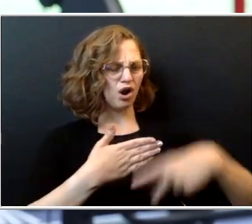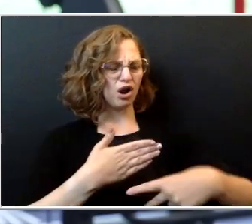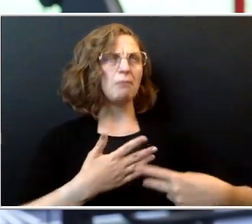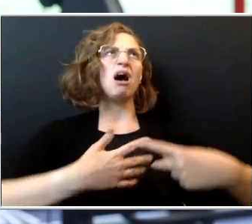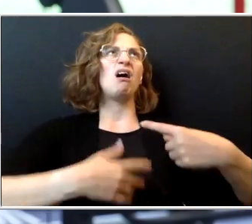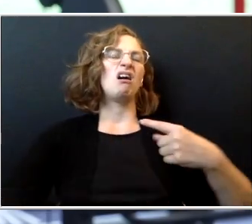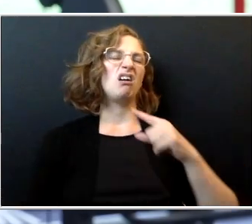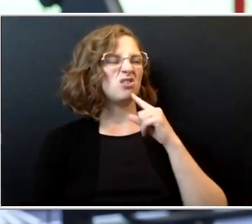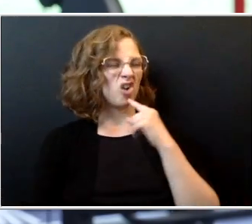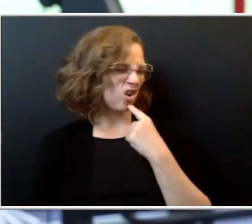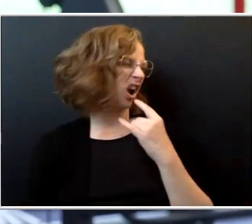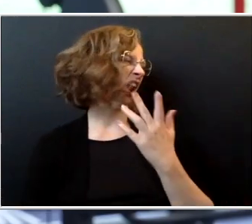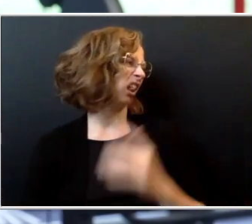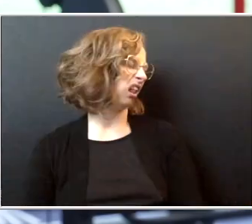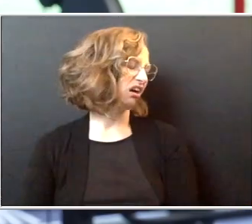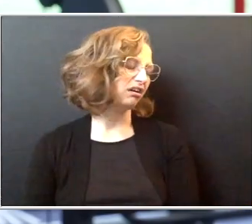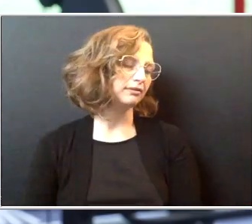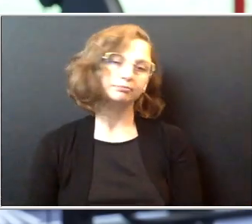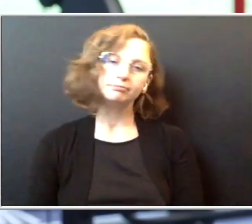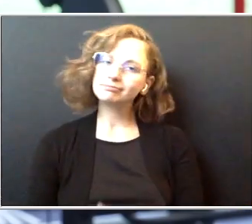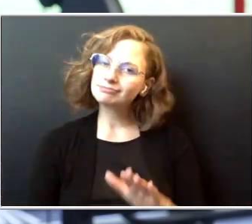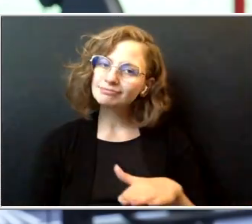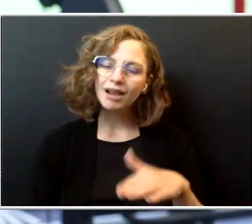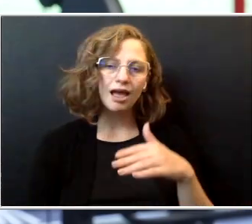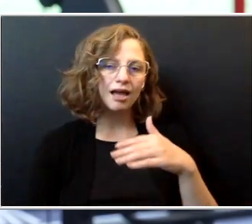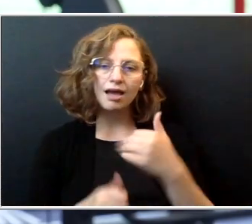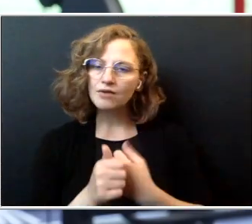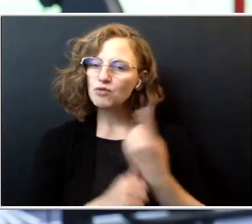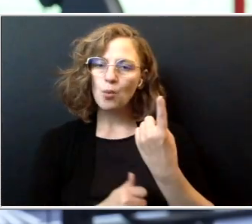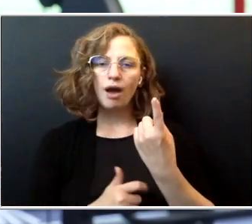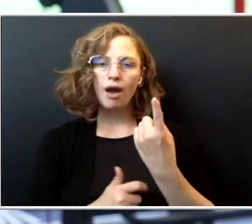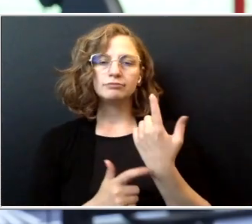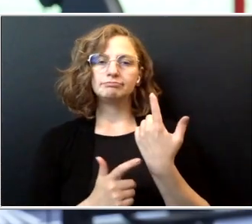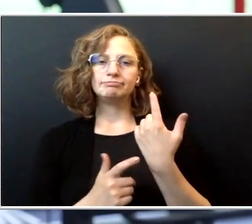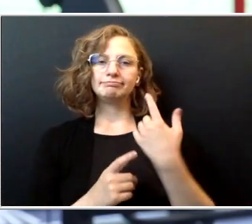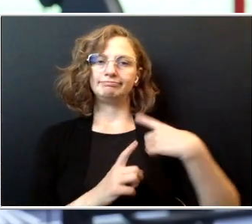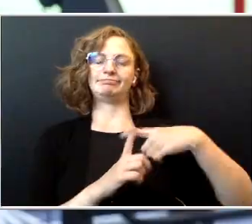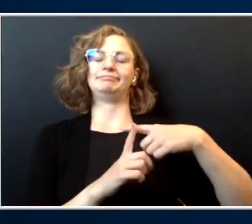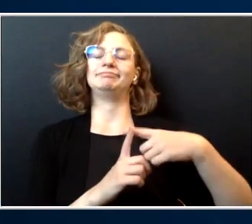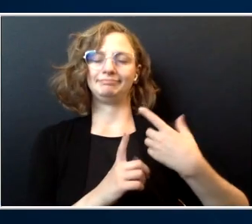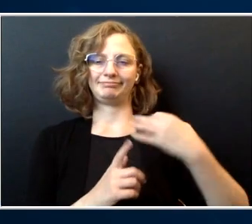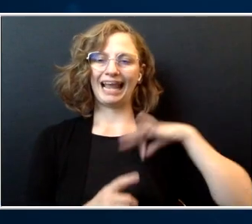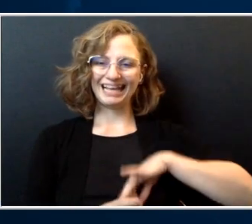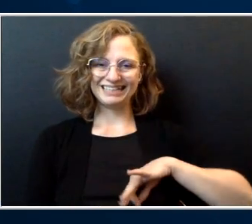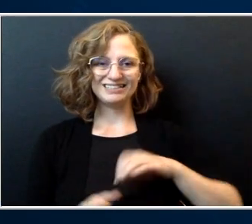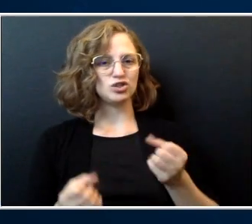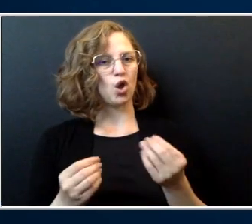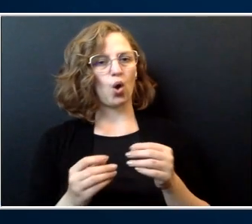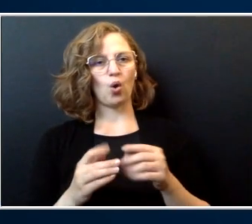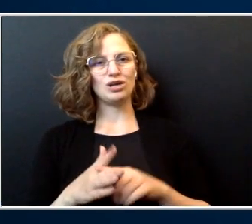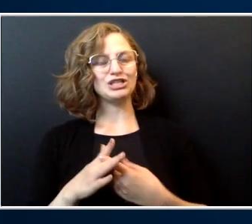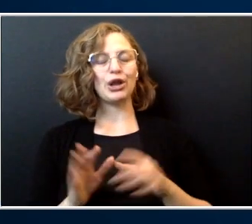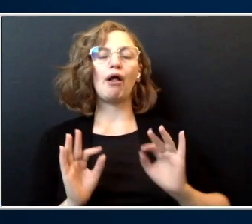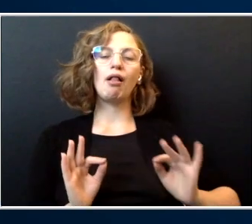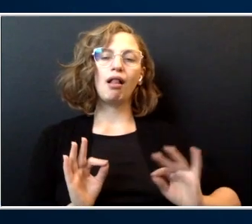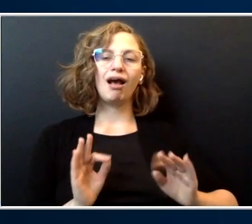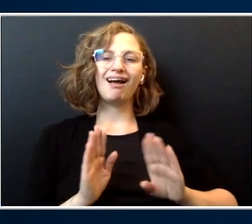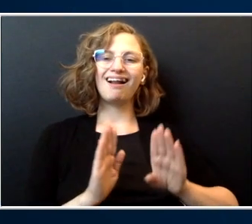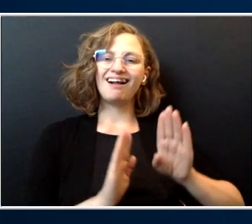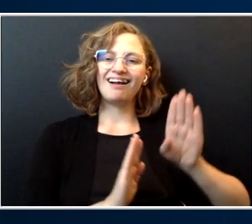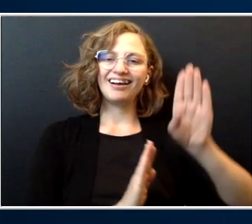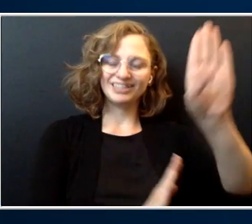can start no matter where you're starting. Start small and build up, but just get started. Where you start's not where you finish. Dr.